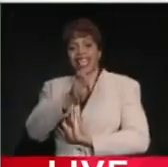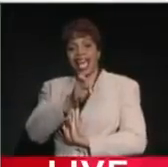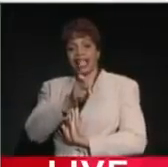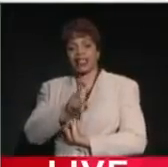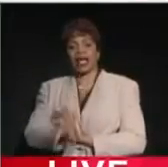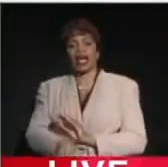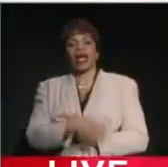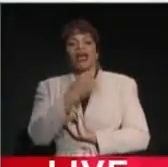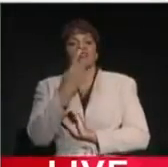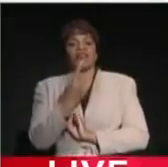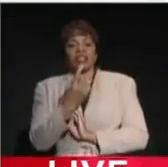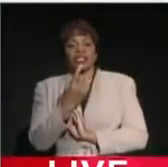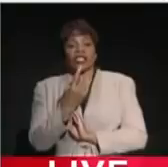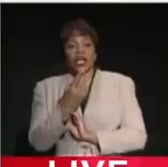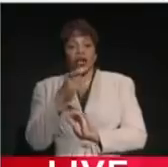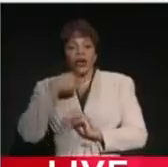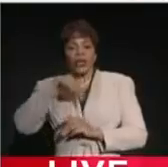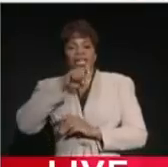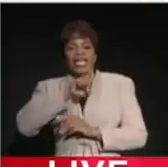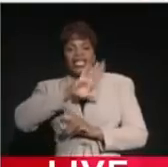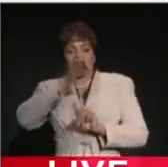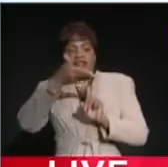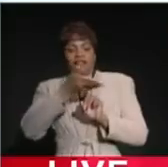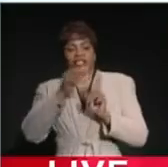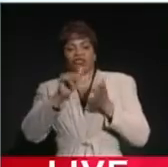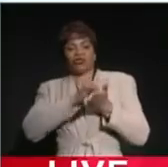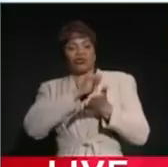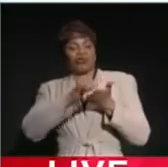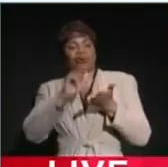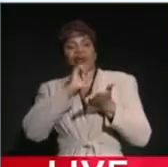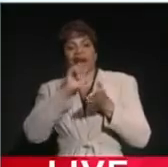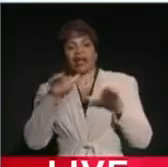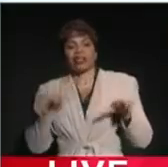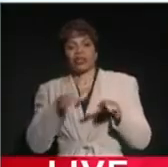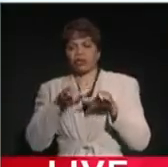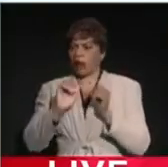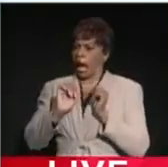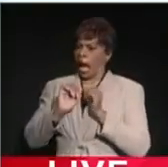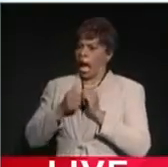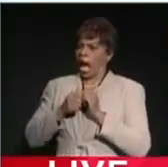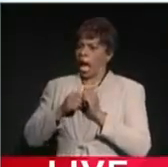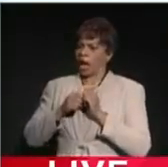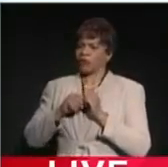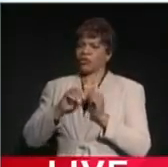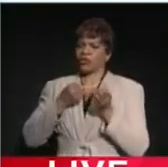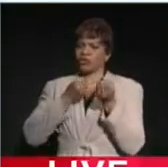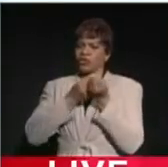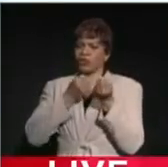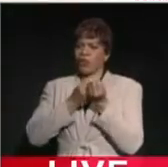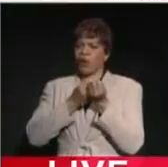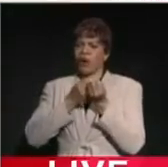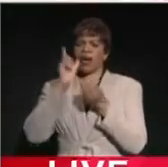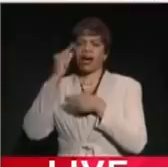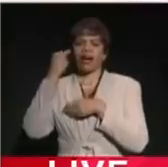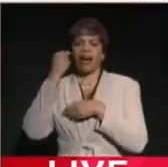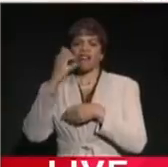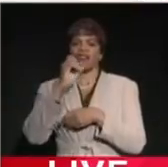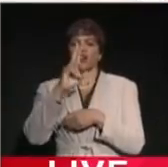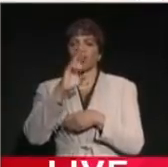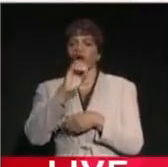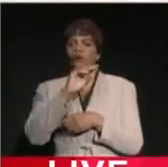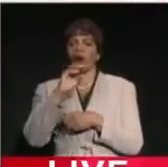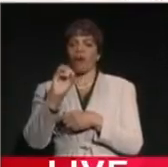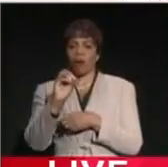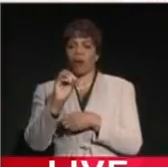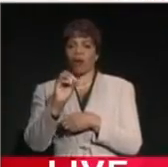defense, though, is to try to convince New York to not do it. And how would you do that? The support of Governor Cuomo. It's been influenced before in the